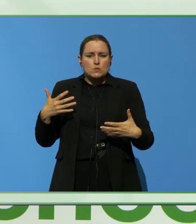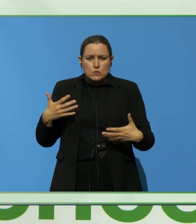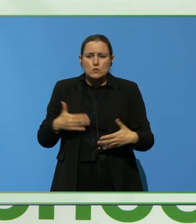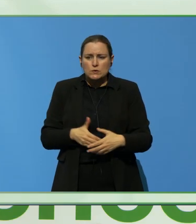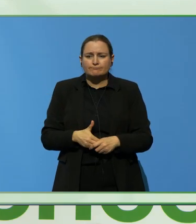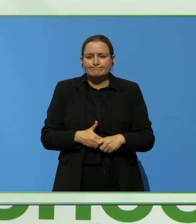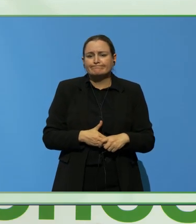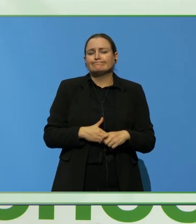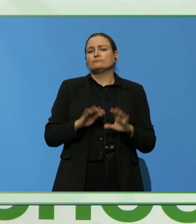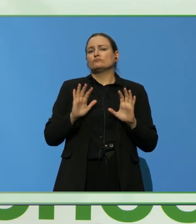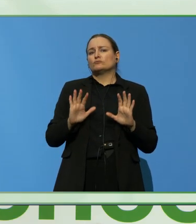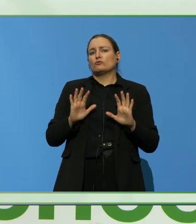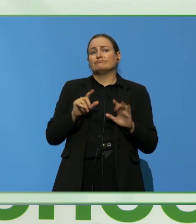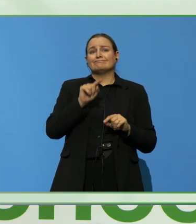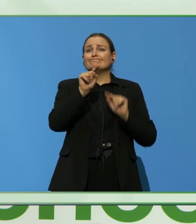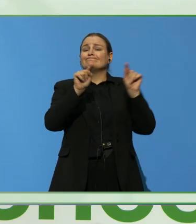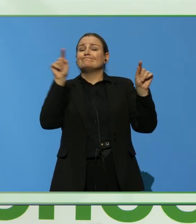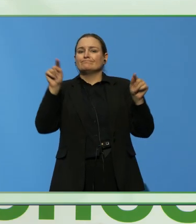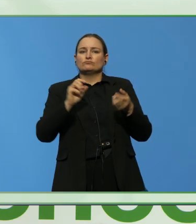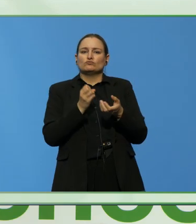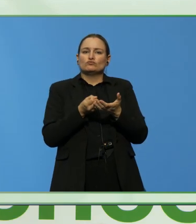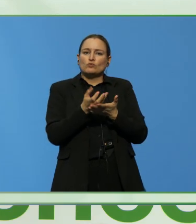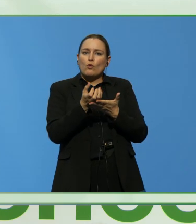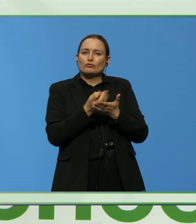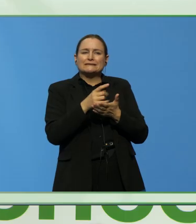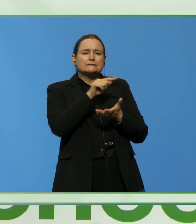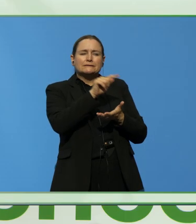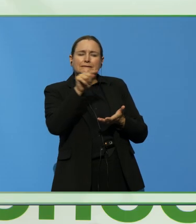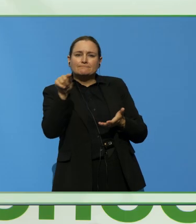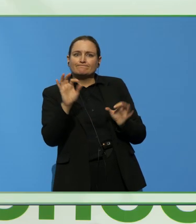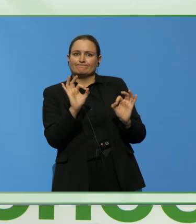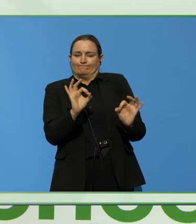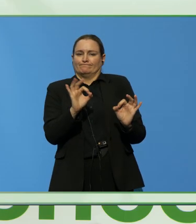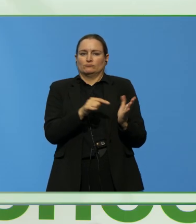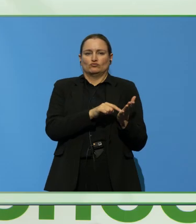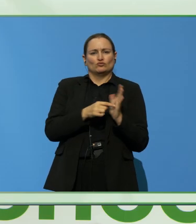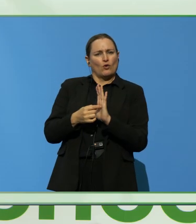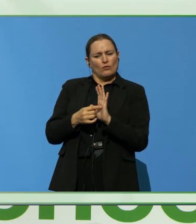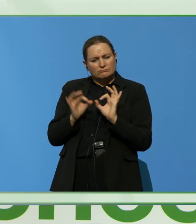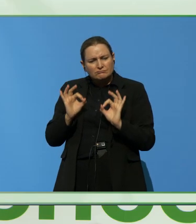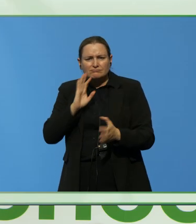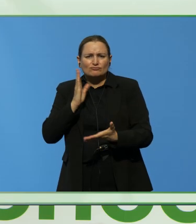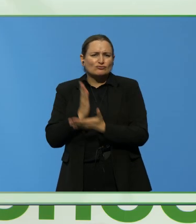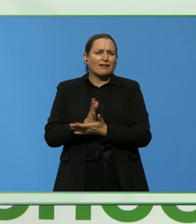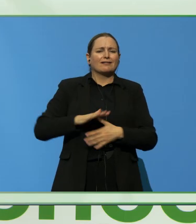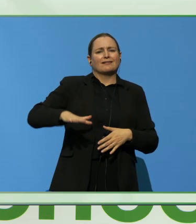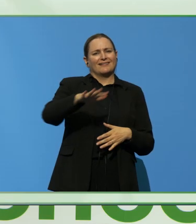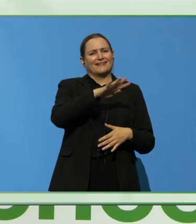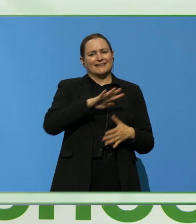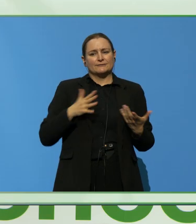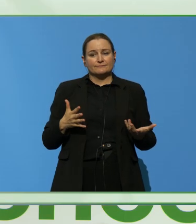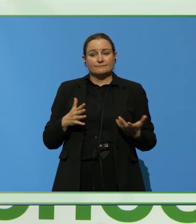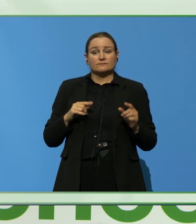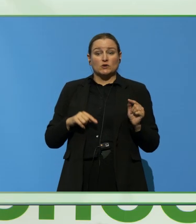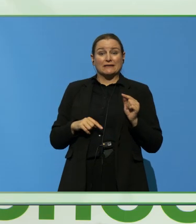make sure that stories are more representative and accurate, where people with disabilities are considered as information